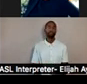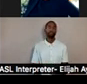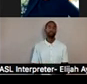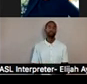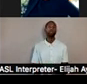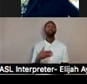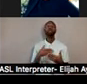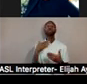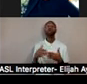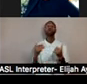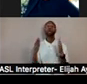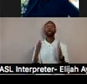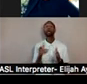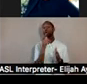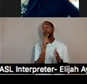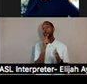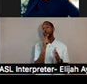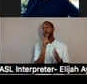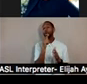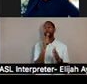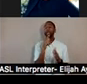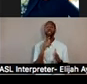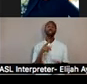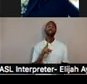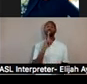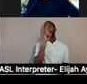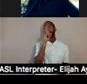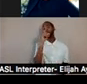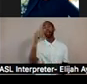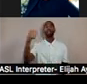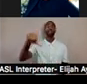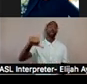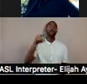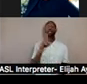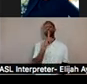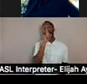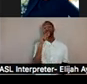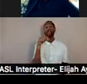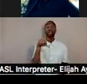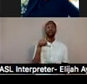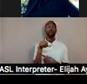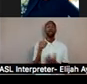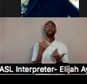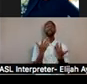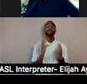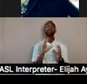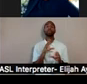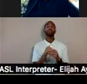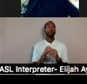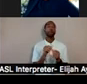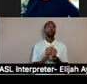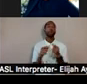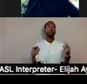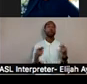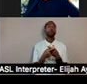The next player I'm going to introduce you to is the dignified denier. So the dignified denier does not want to get involved in